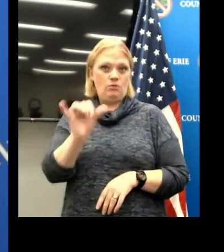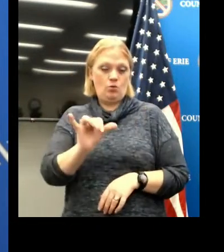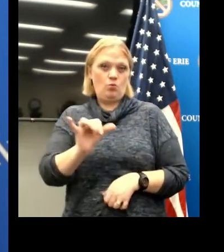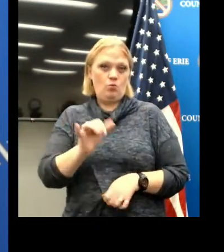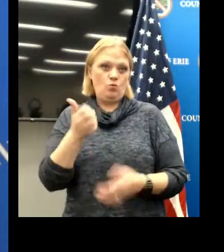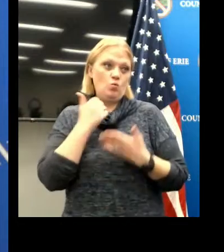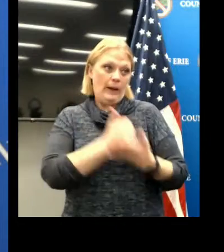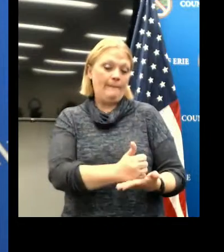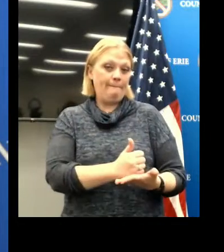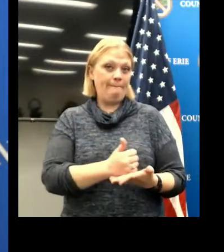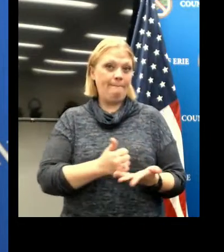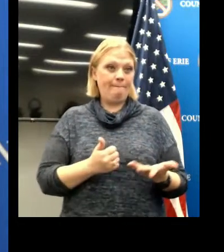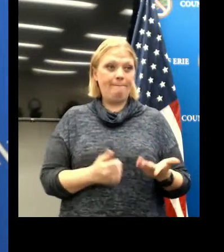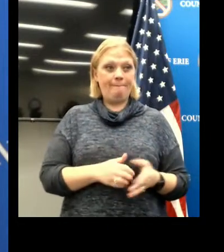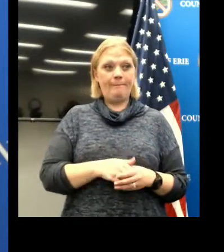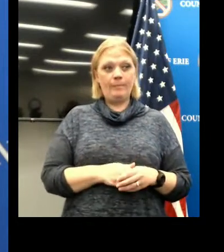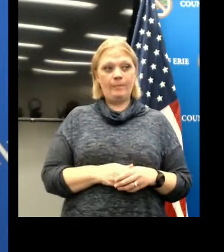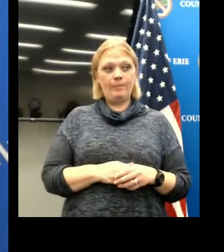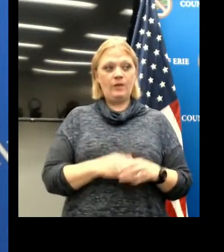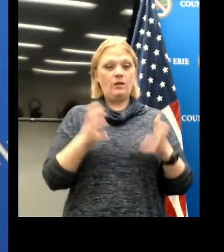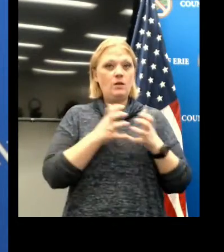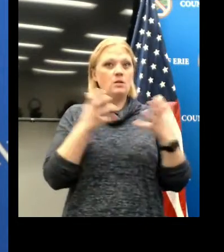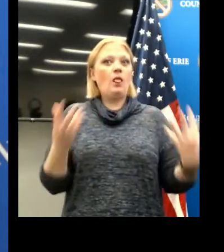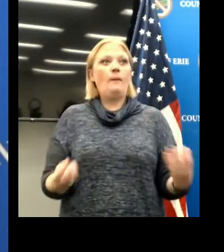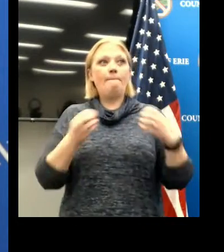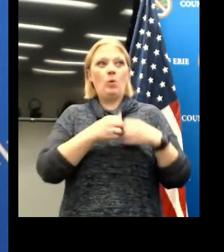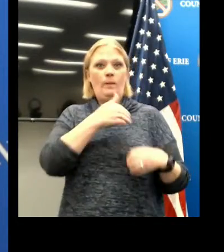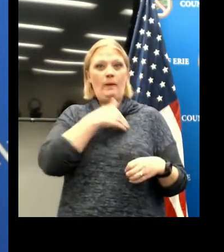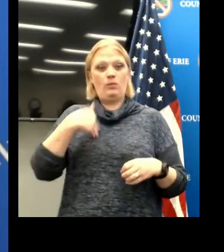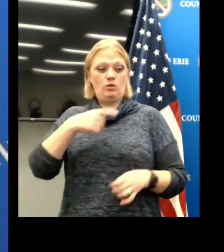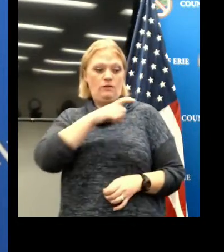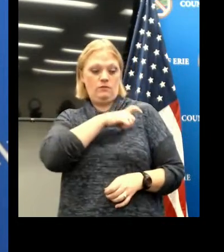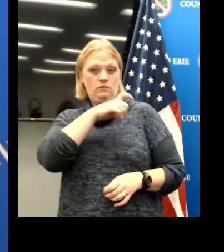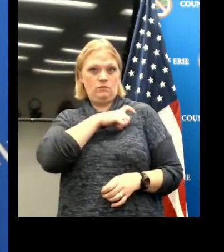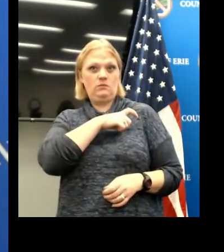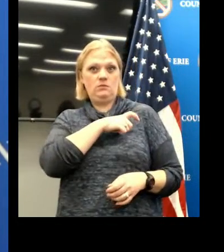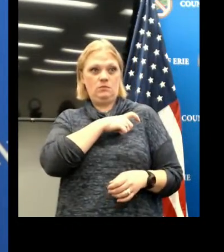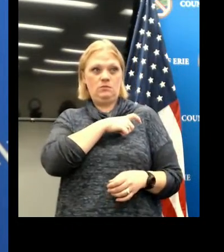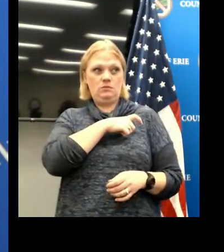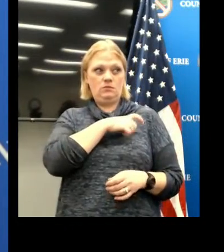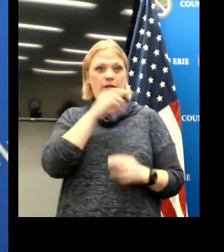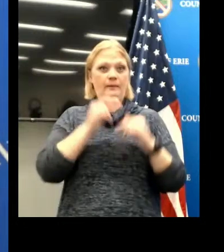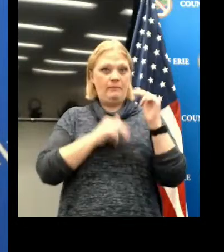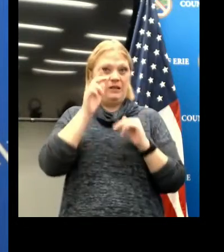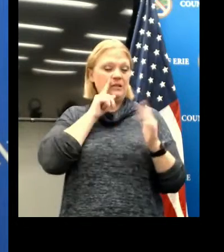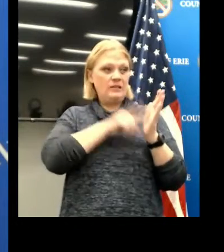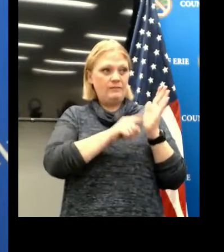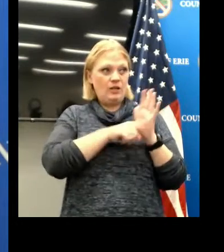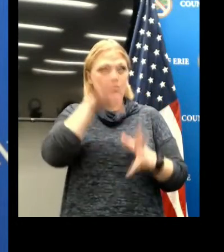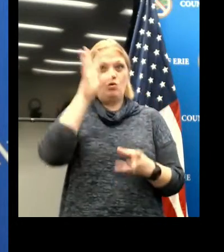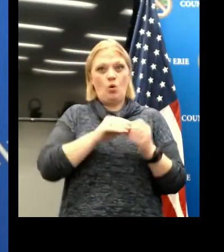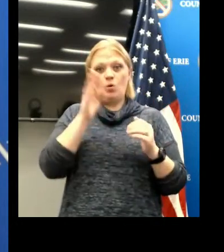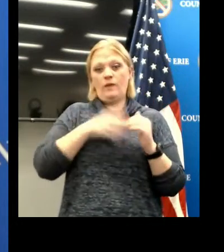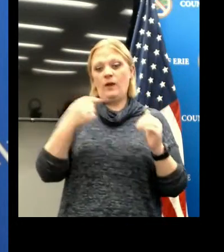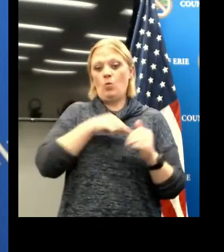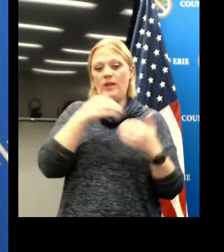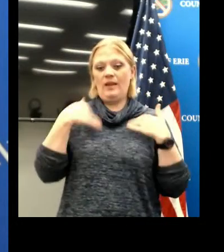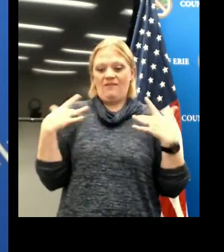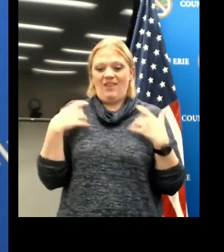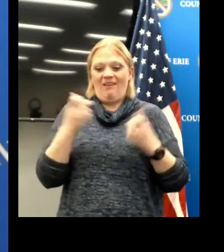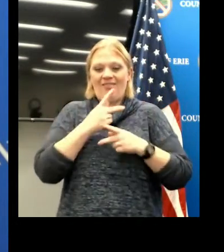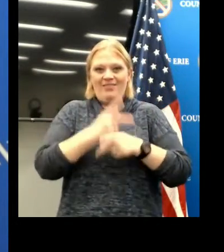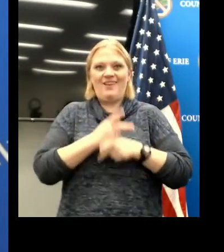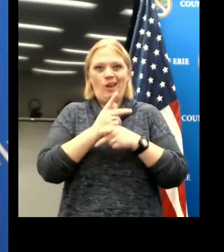to assist us in this matter. There's a lot more members of local law enforcement and building inspectors in total than we have healthcare